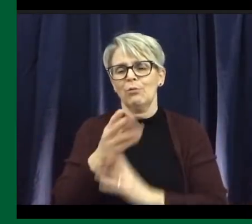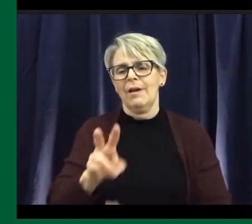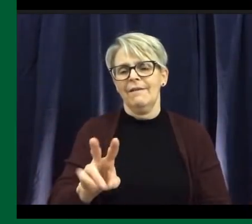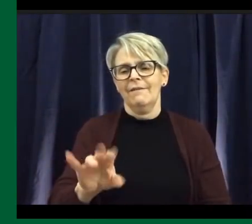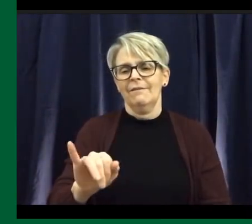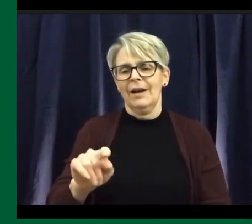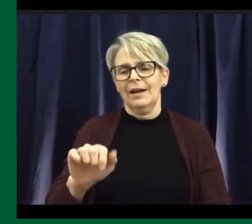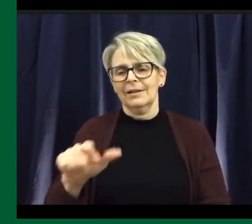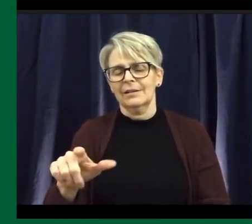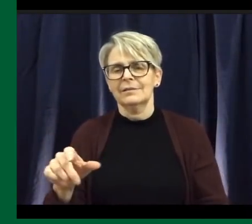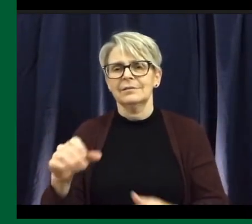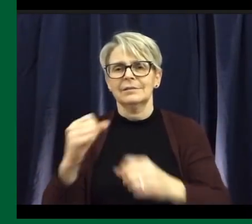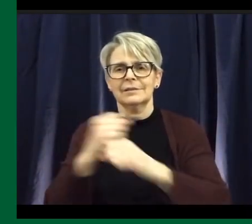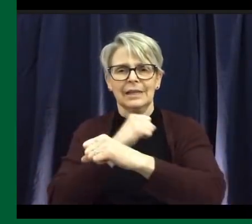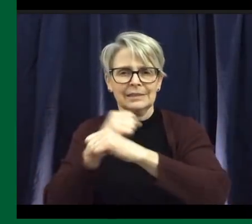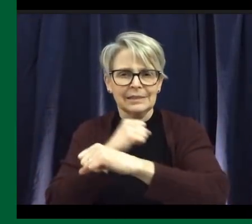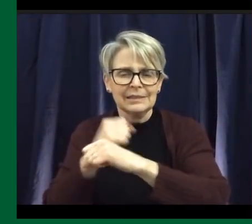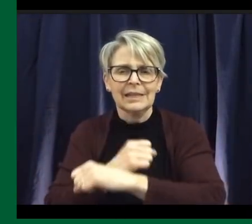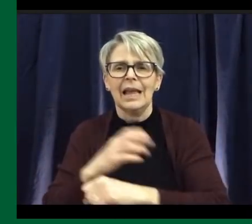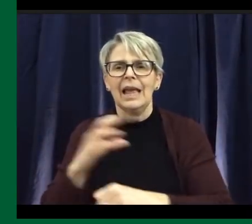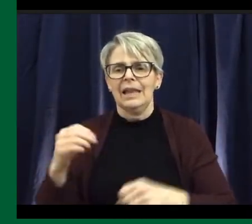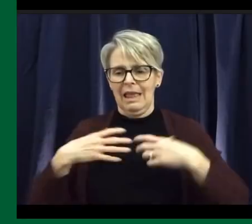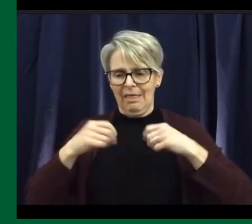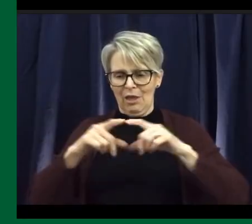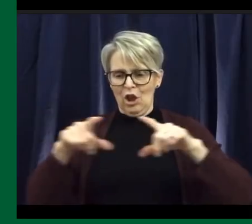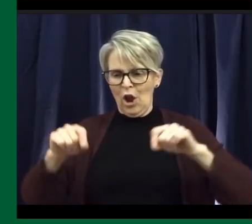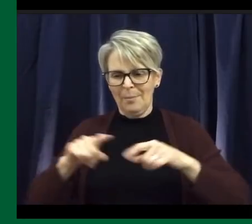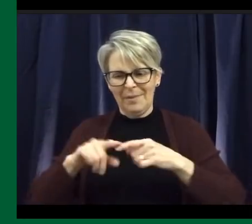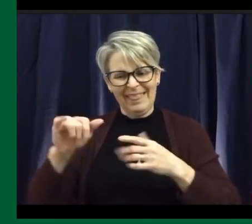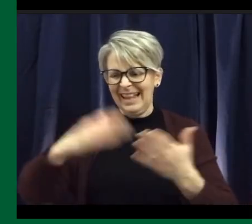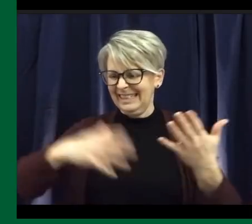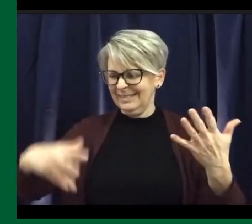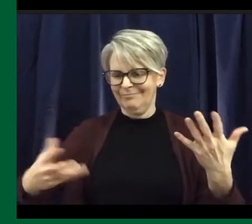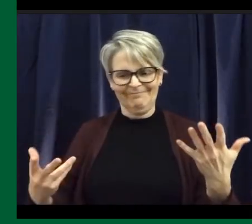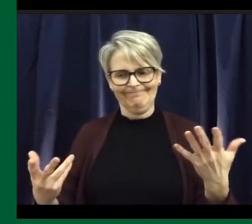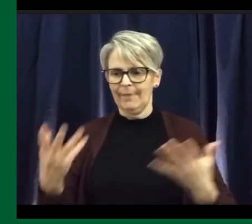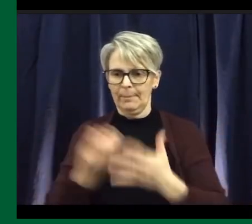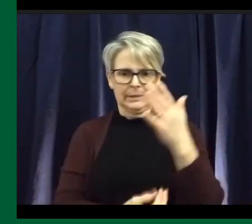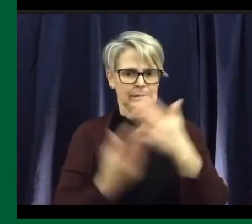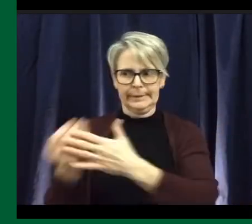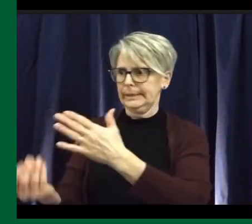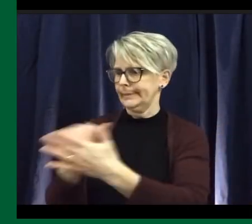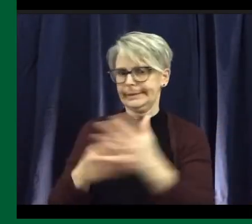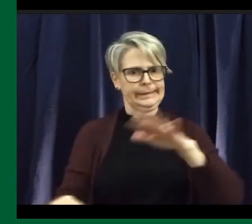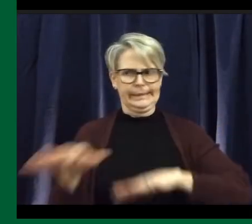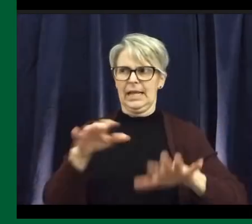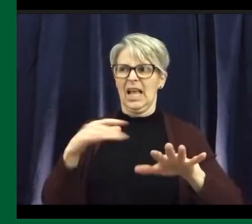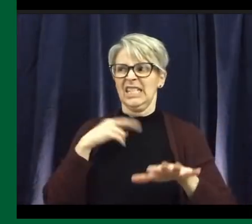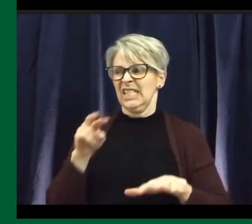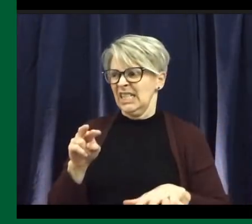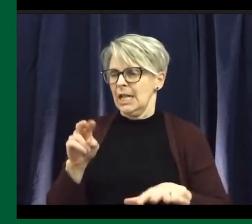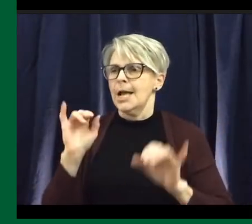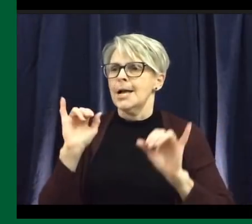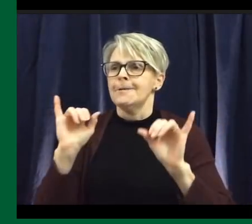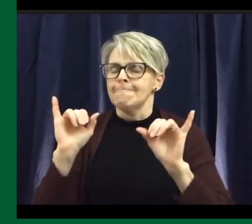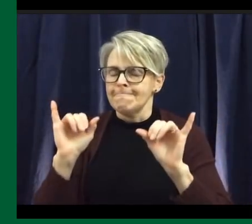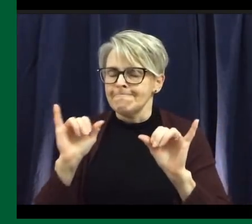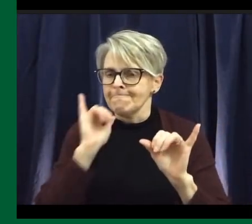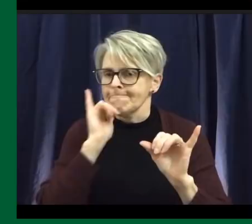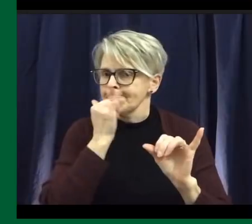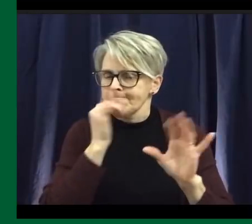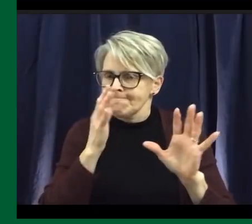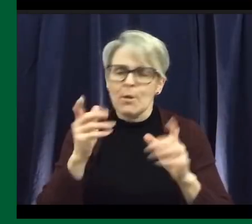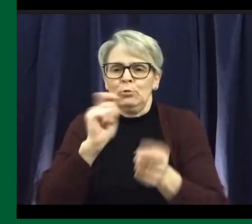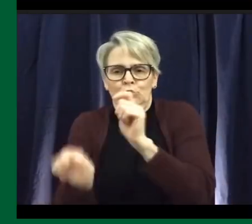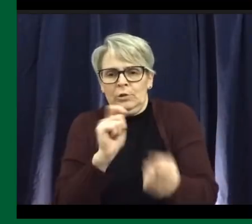card registration, and the one thing we found out is those lists aren't complete, and that's, some of the angst we're seeing and the expectations in the community. We're not